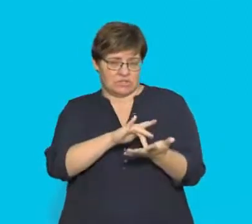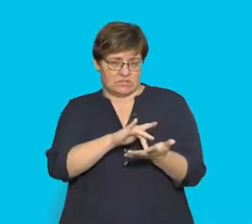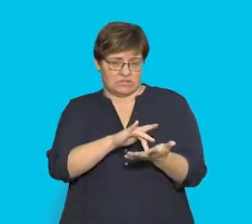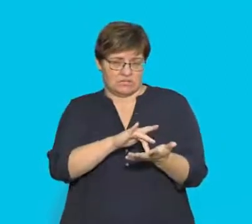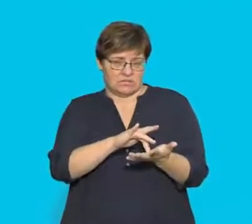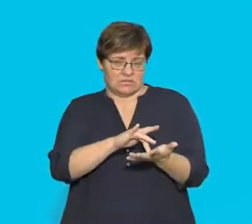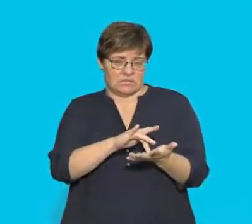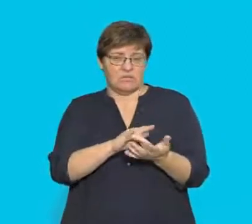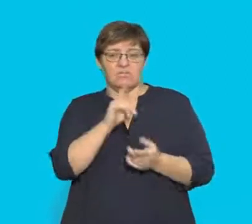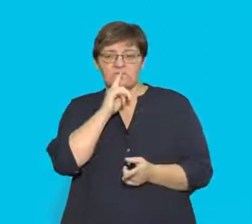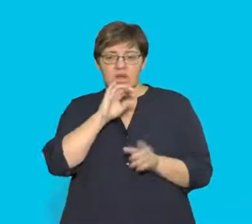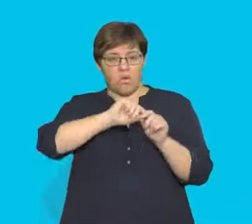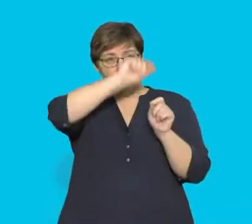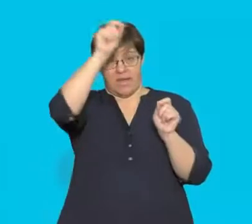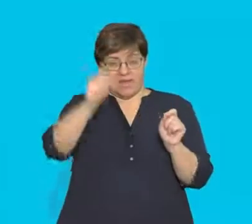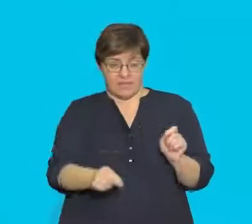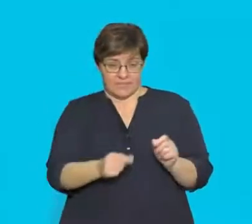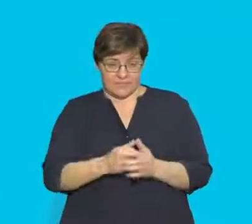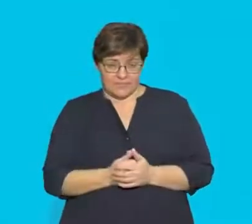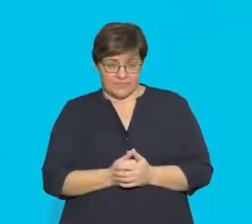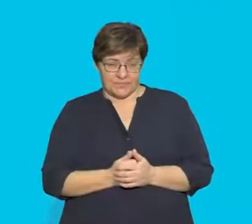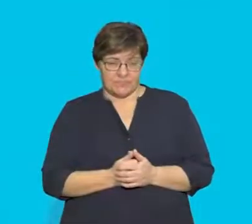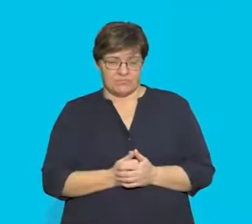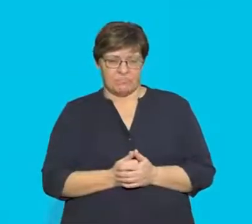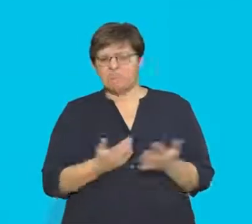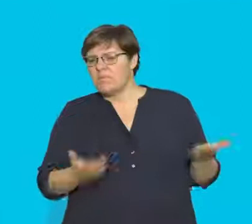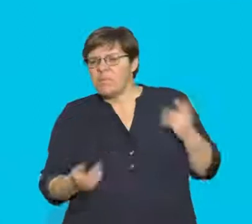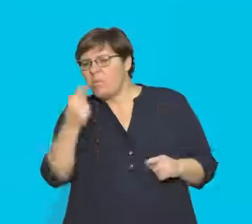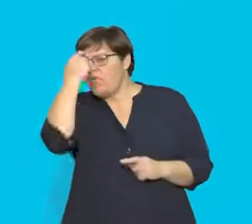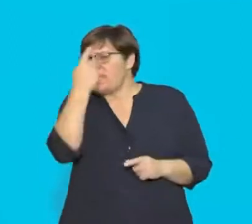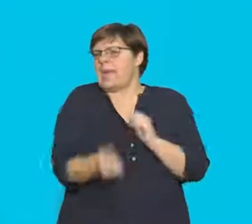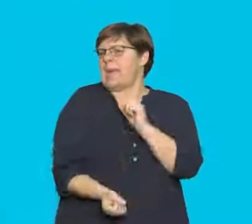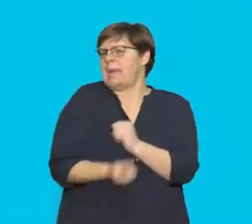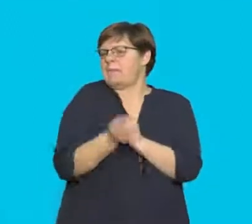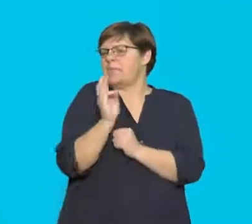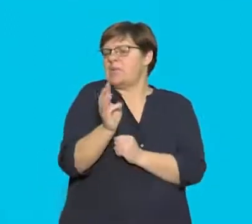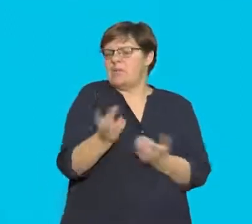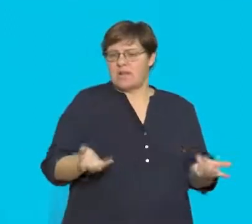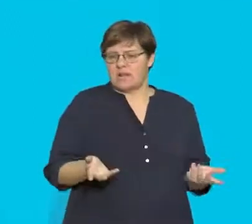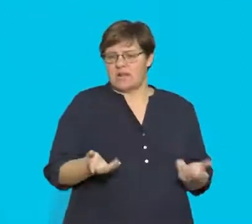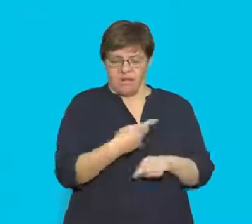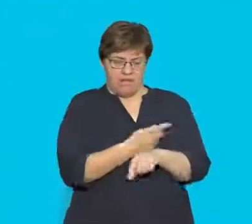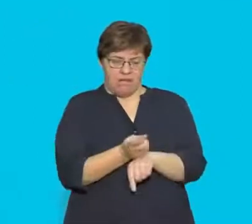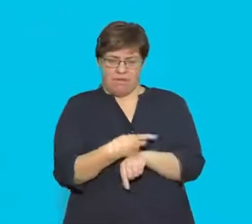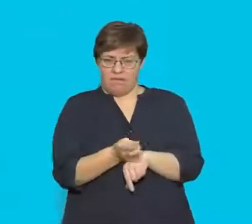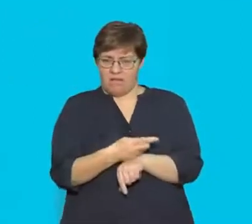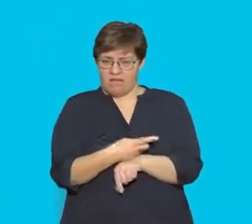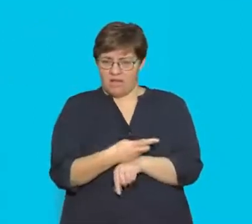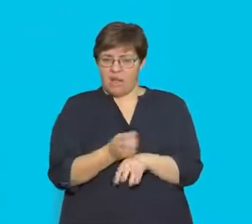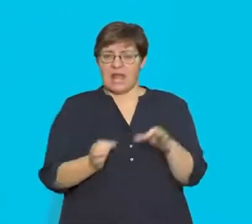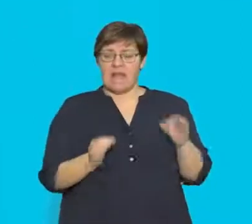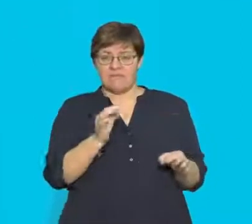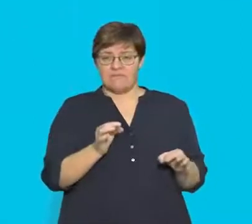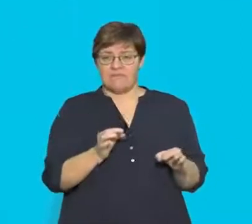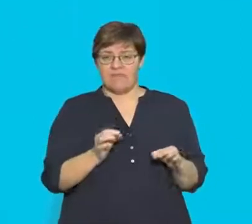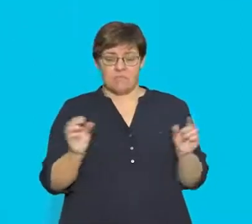position of the wires. So what do you think will happen to the compass needles if